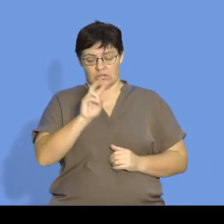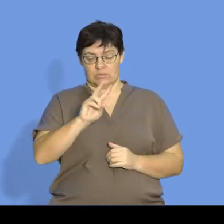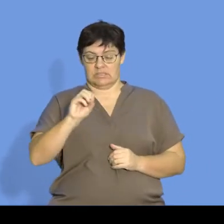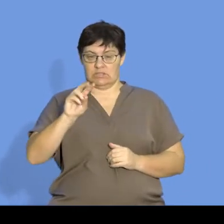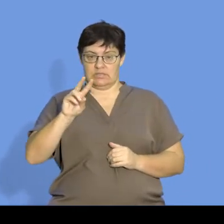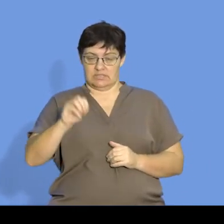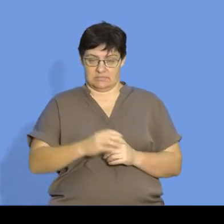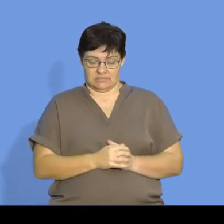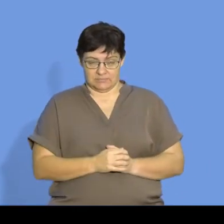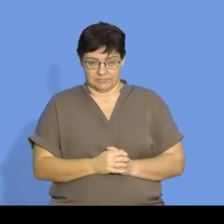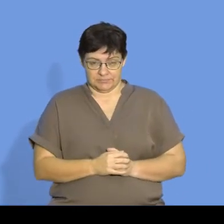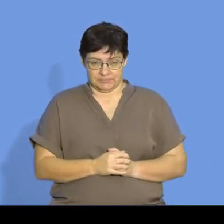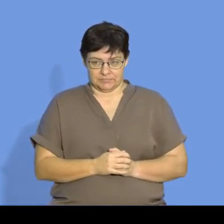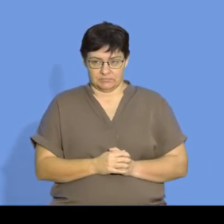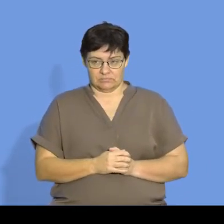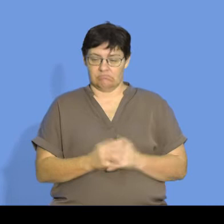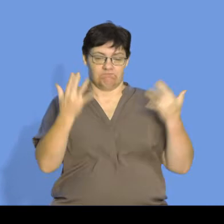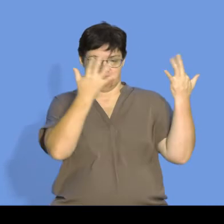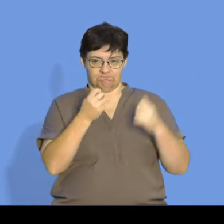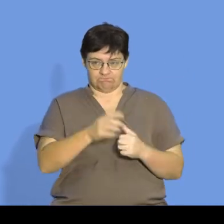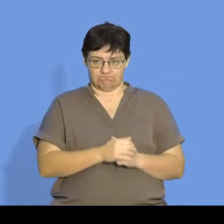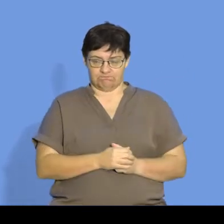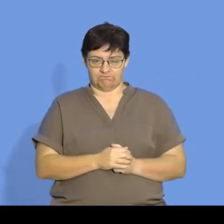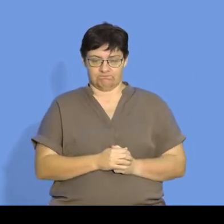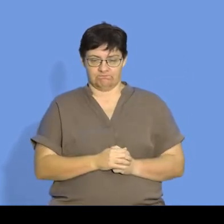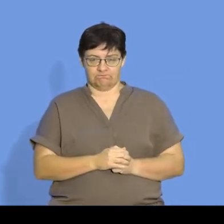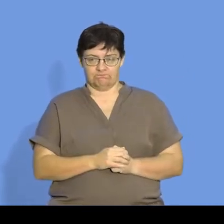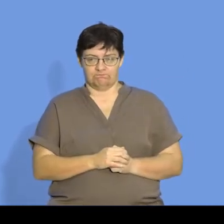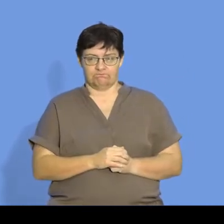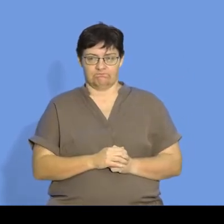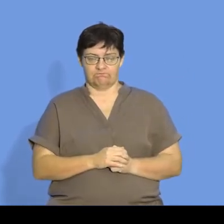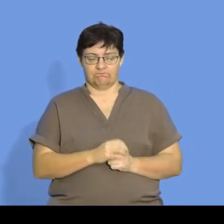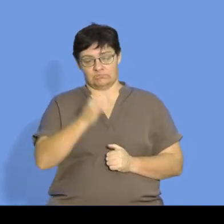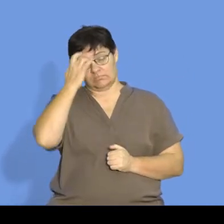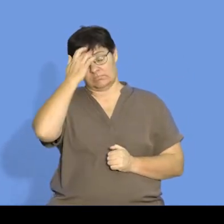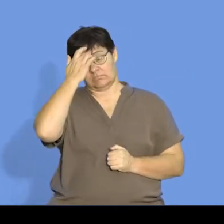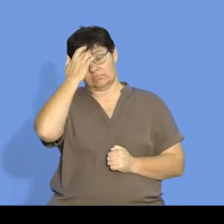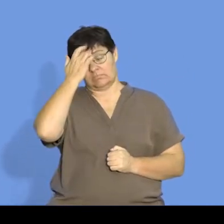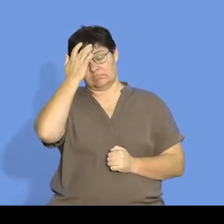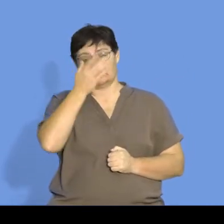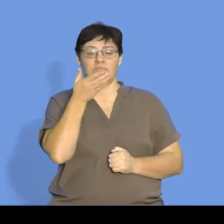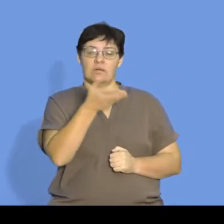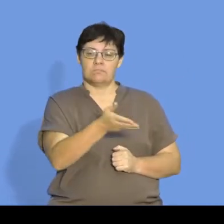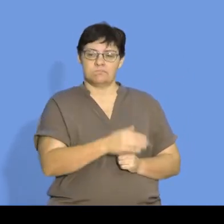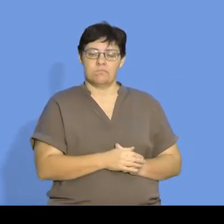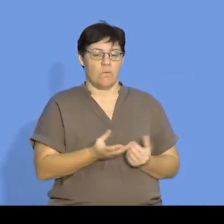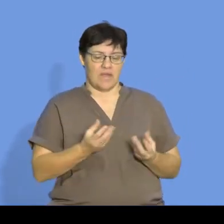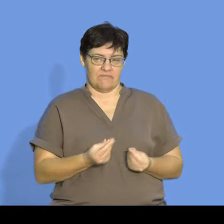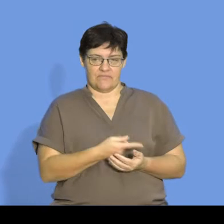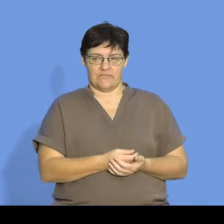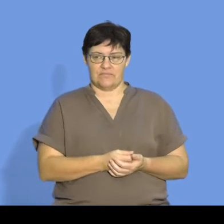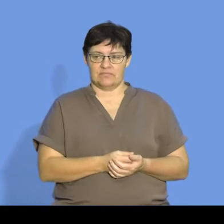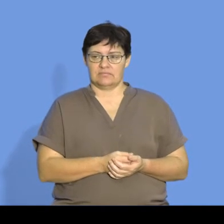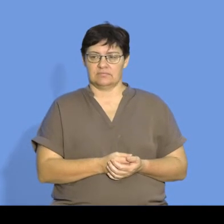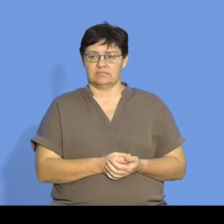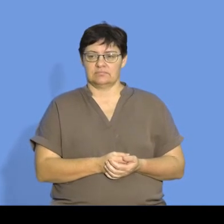of October 2020. Okay, let's do our calculation. Step number 1. Take the existing figure